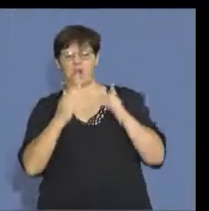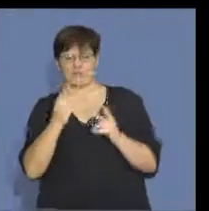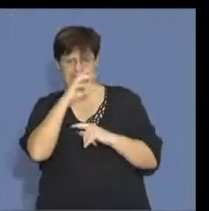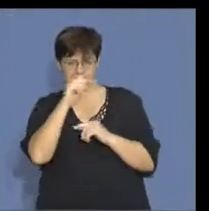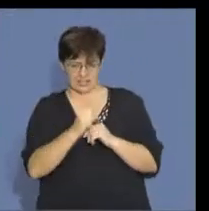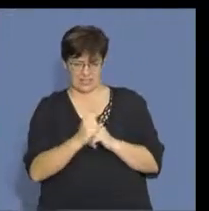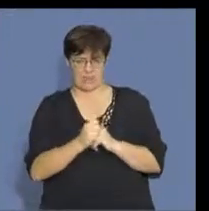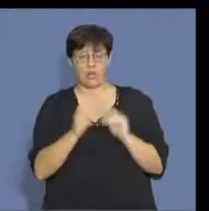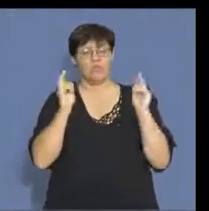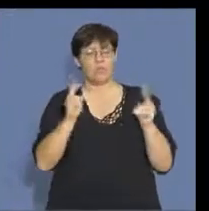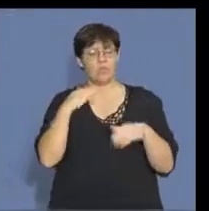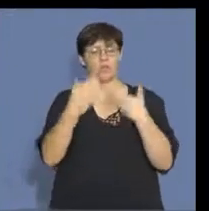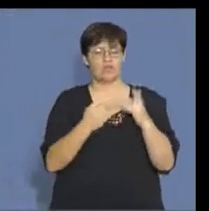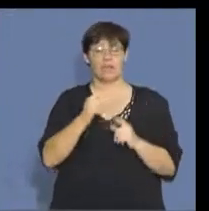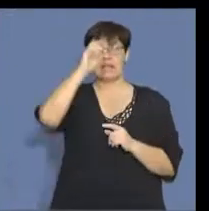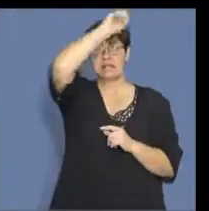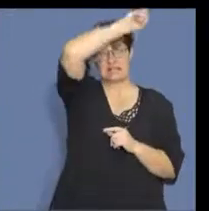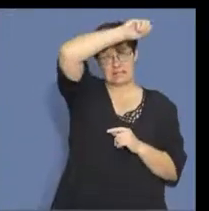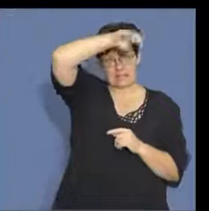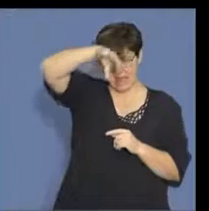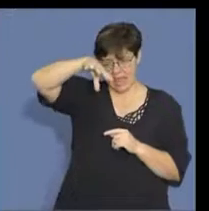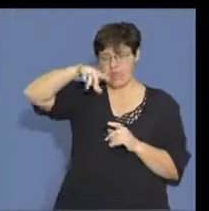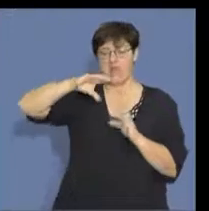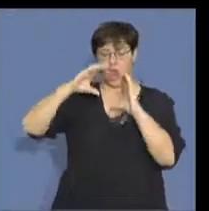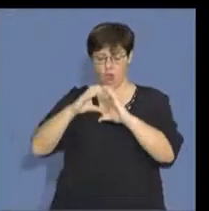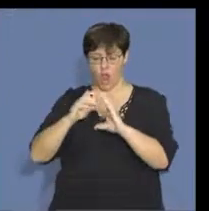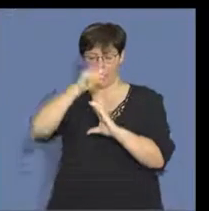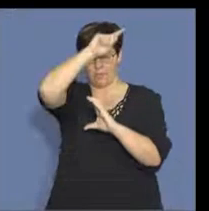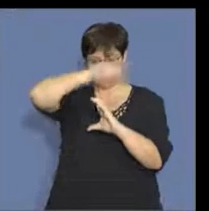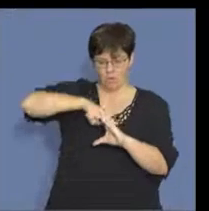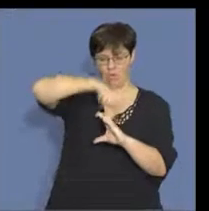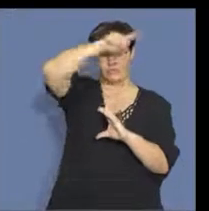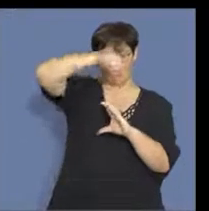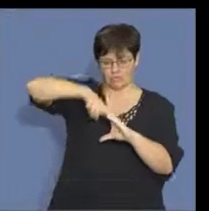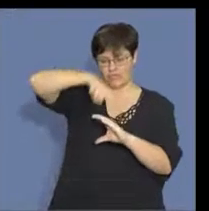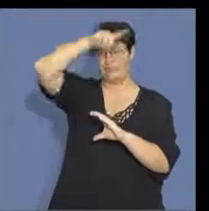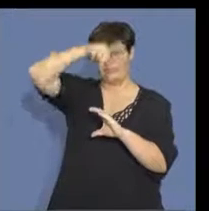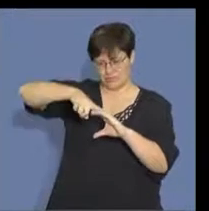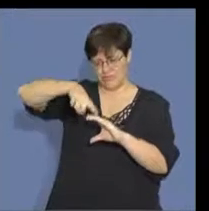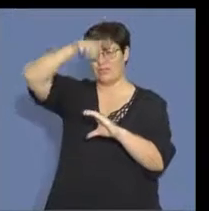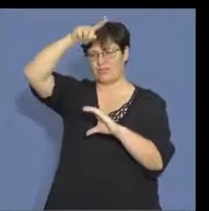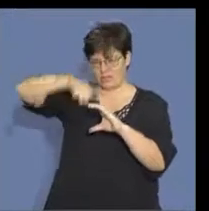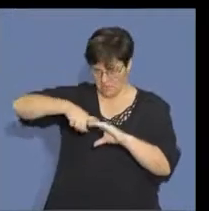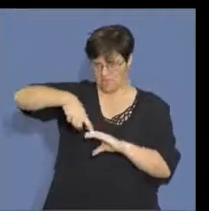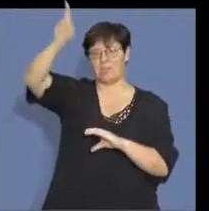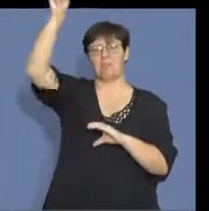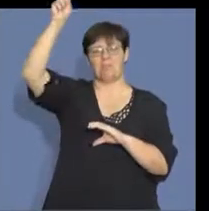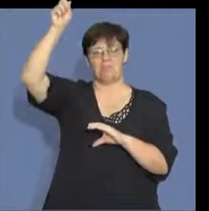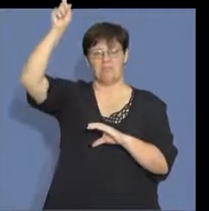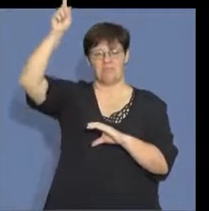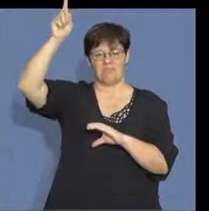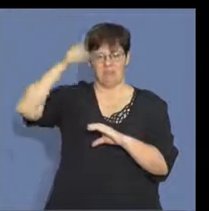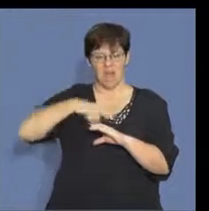of the greenhouse effect, light from the sun bounces off the Earth and is reflected back onto the surface of the Earth by this